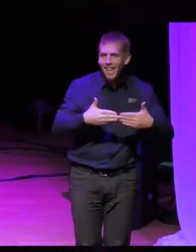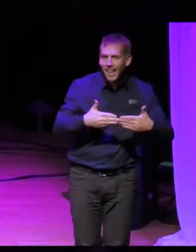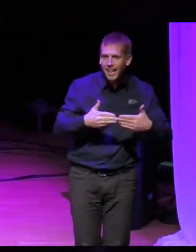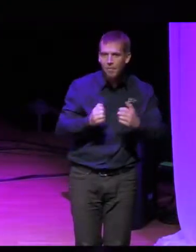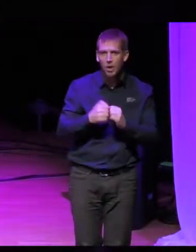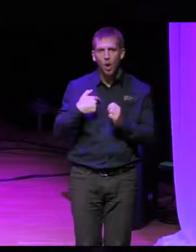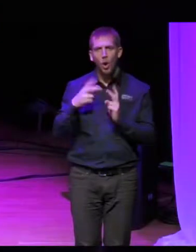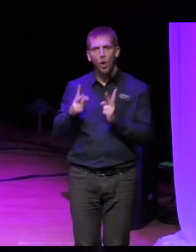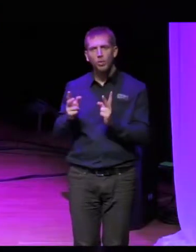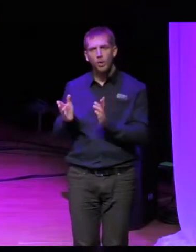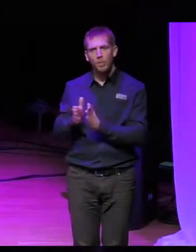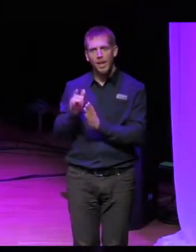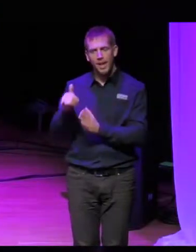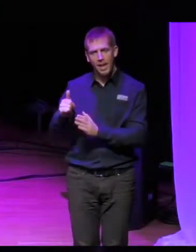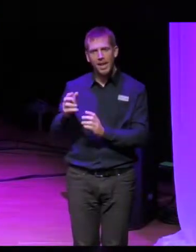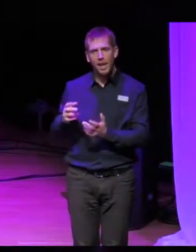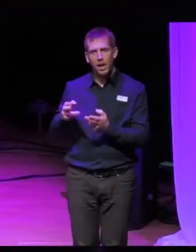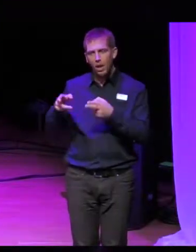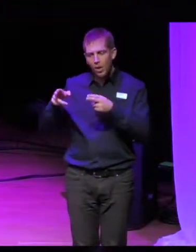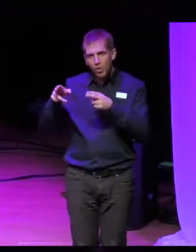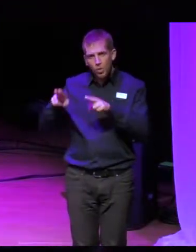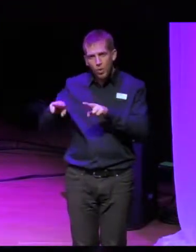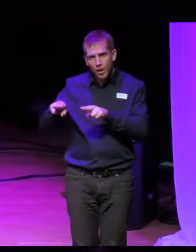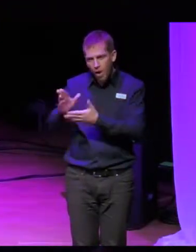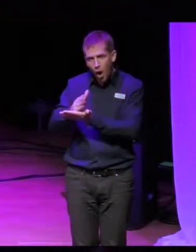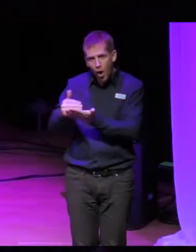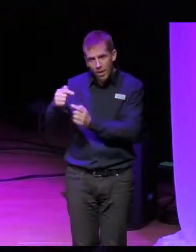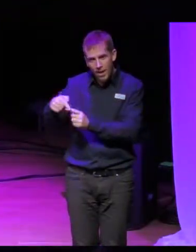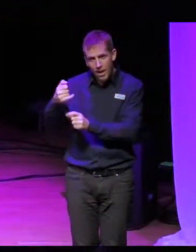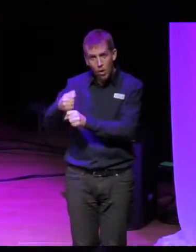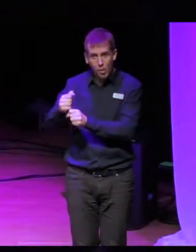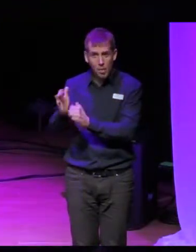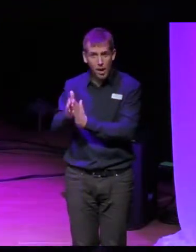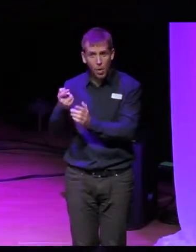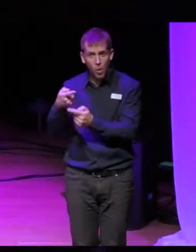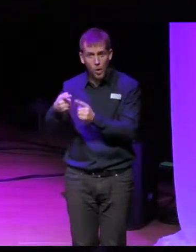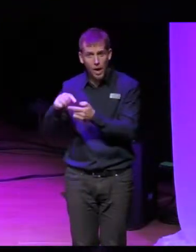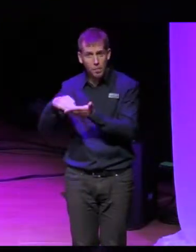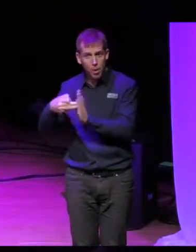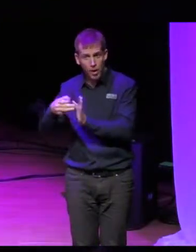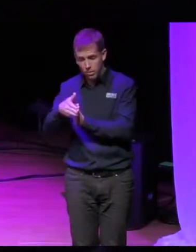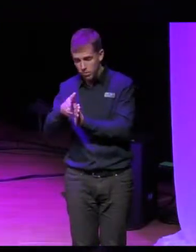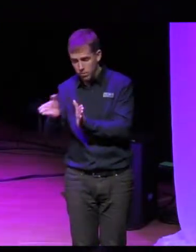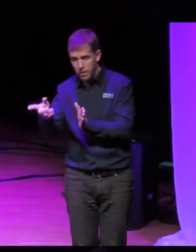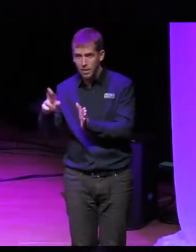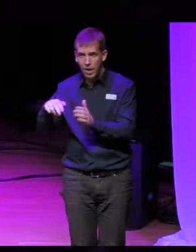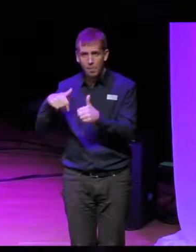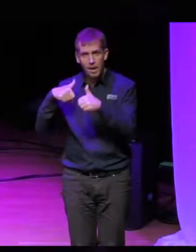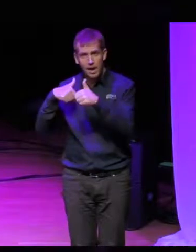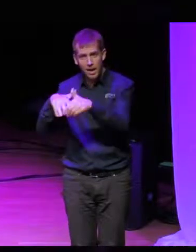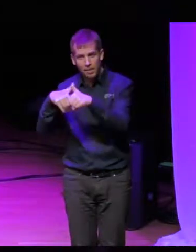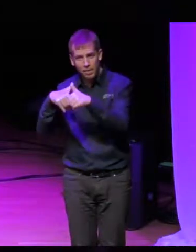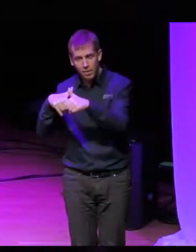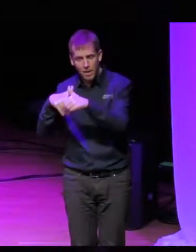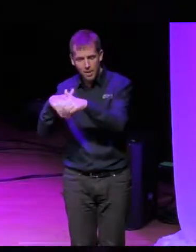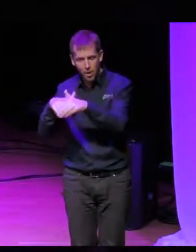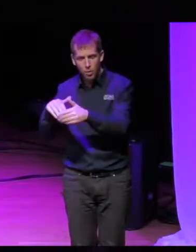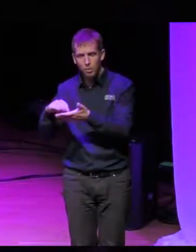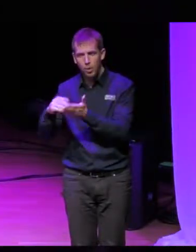Legal Department in New York, where we have a wide variety of projects, including Immigrants' Rights Project, National Security